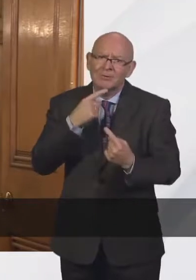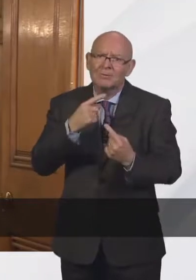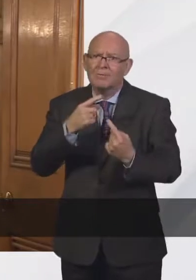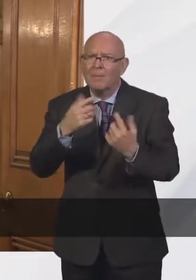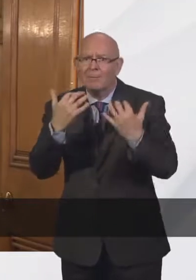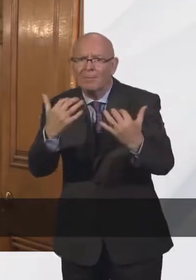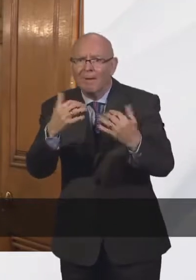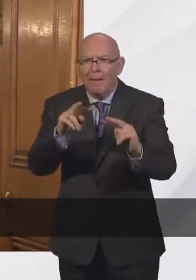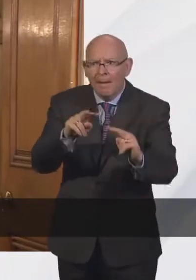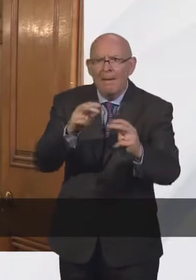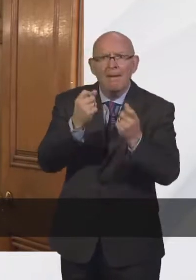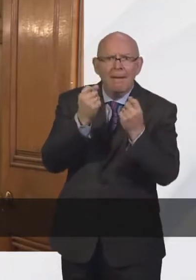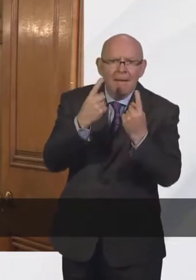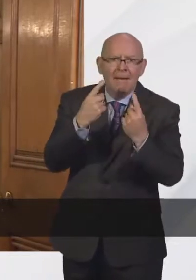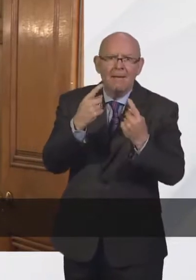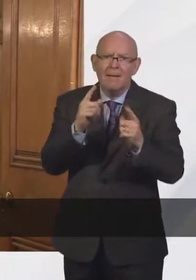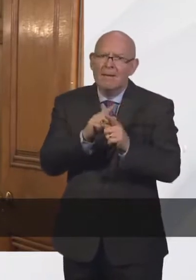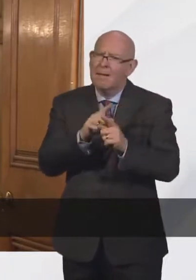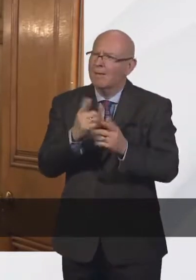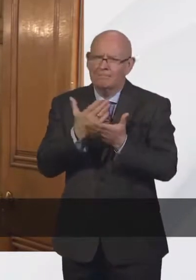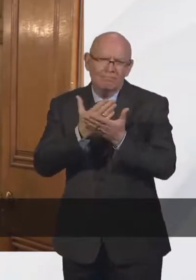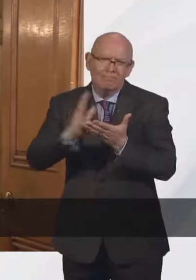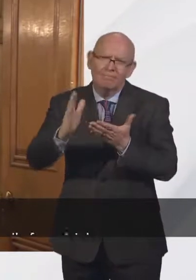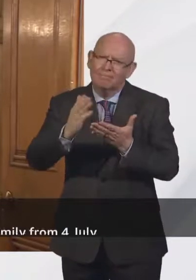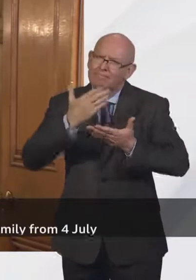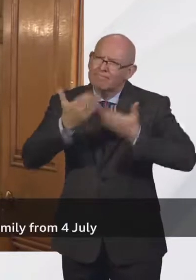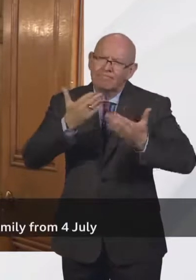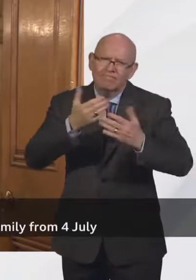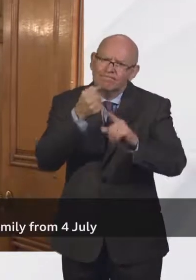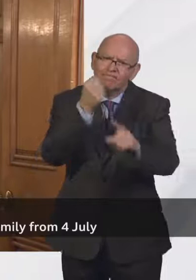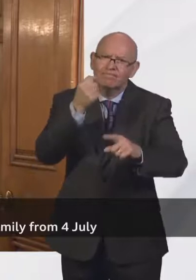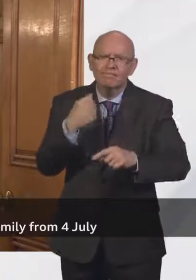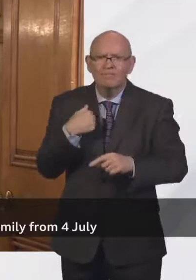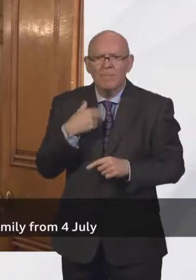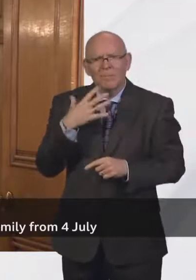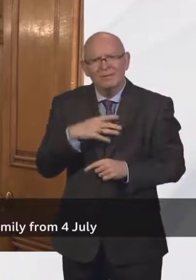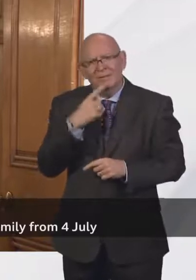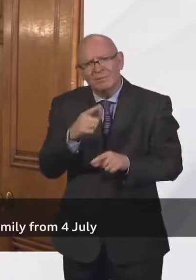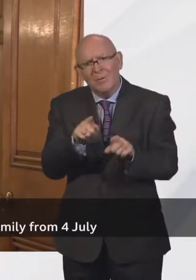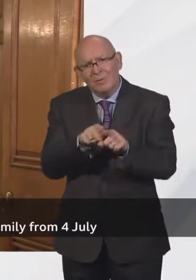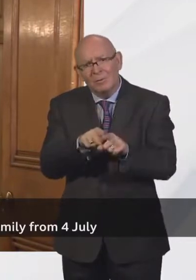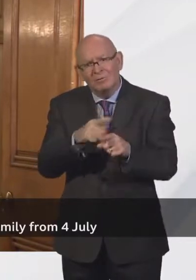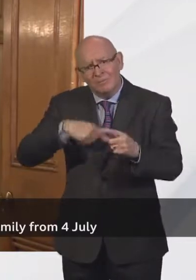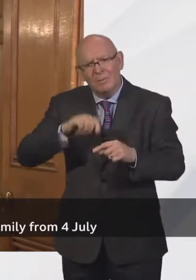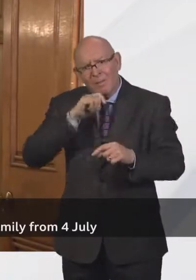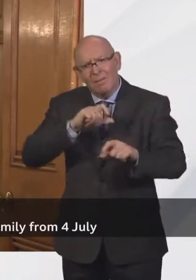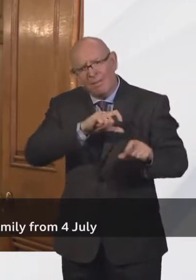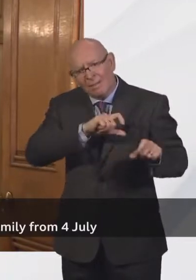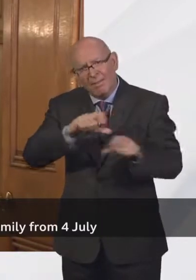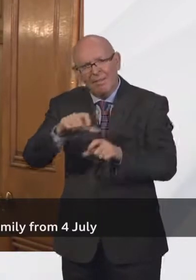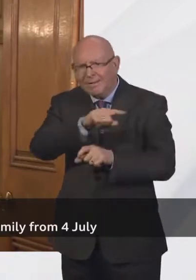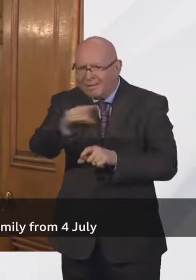you informed. As I said, I'm afraid there probably will be more outbreaks, certainly